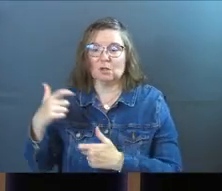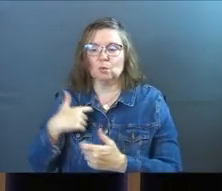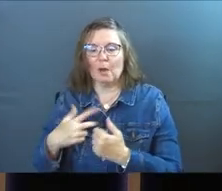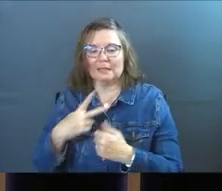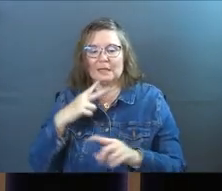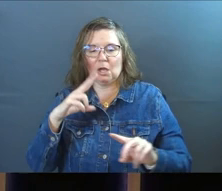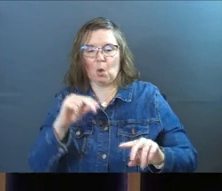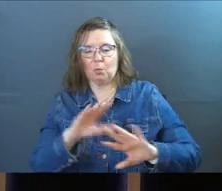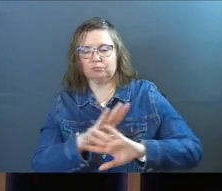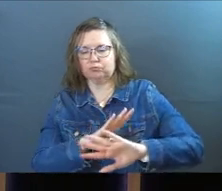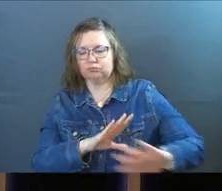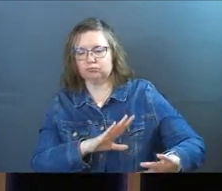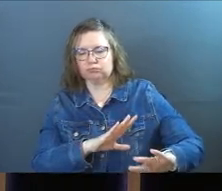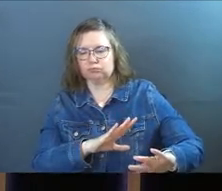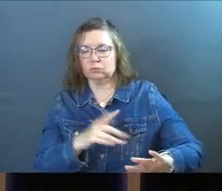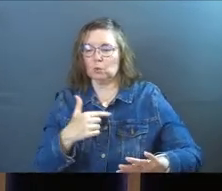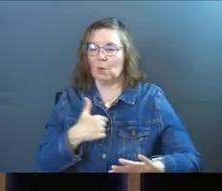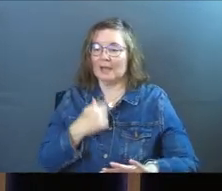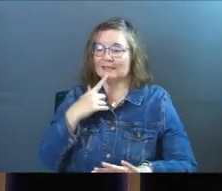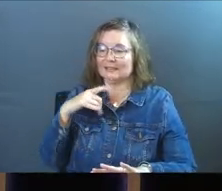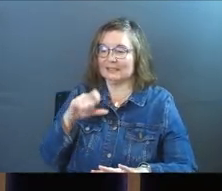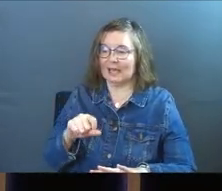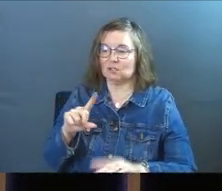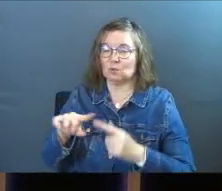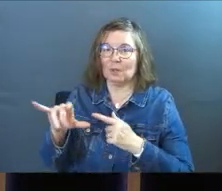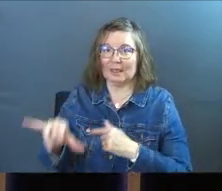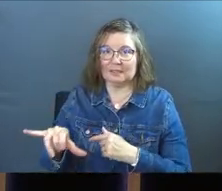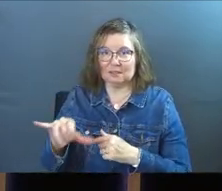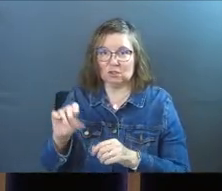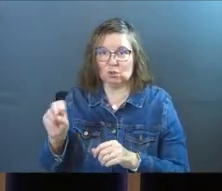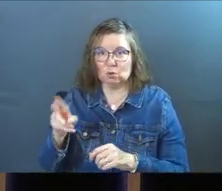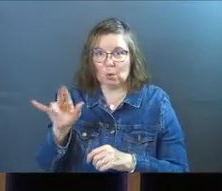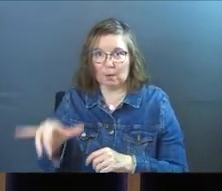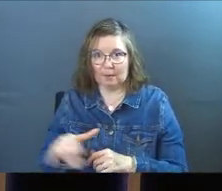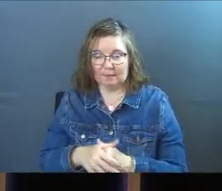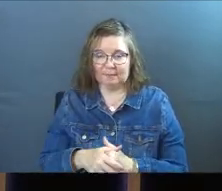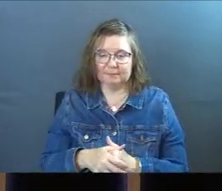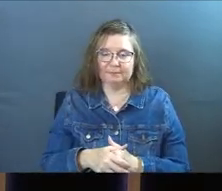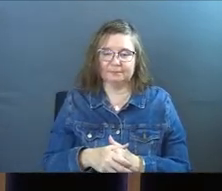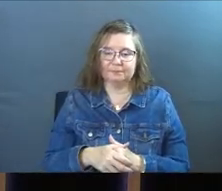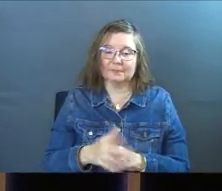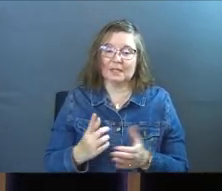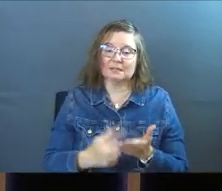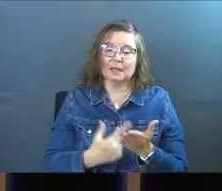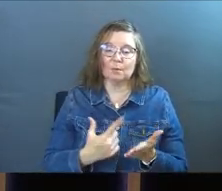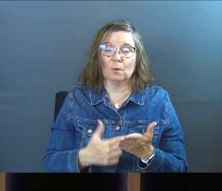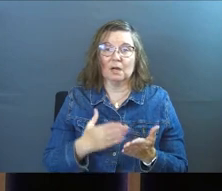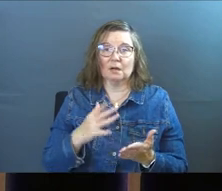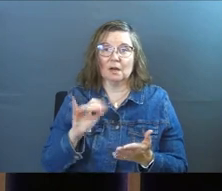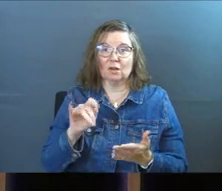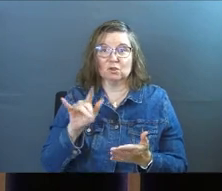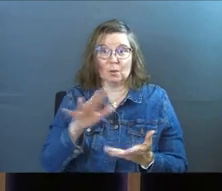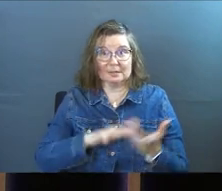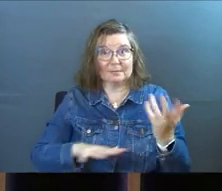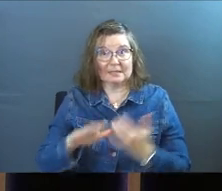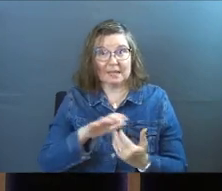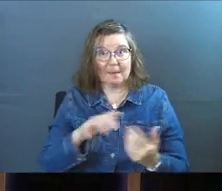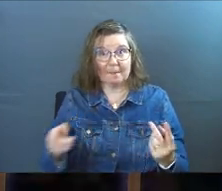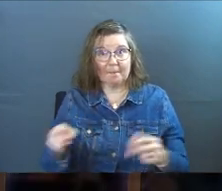So I'll say no to the small joy, so I say yes to this joy. And sometimes we get our joys mixed up,